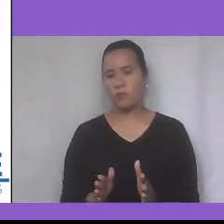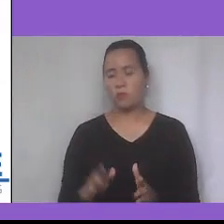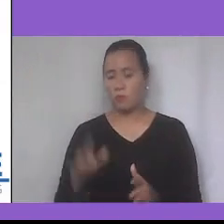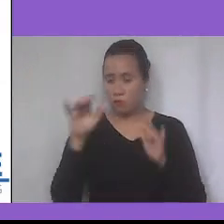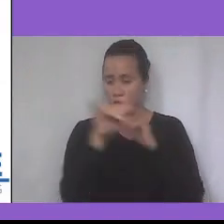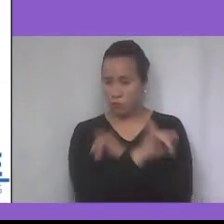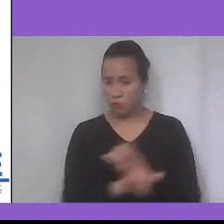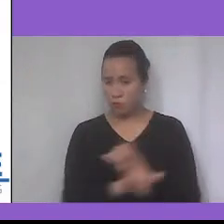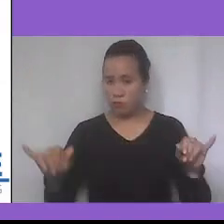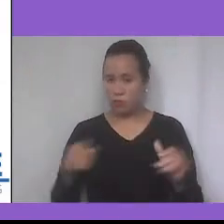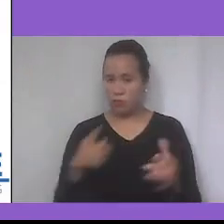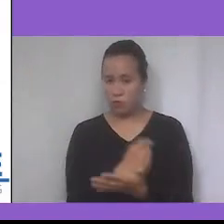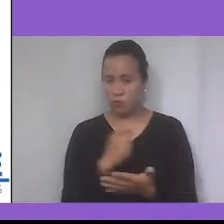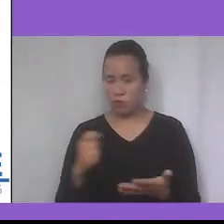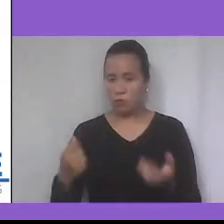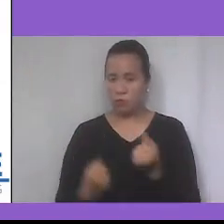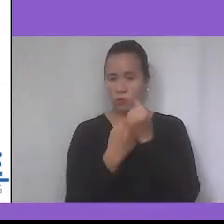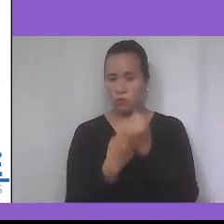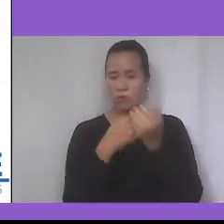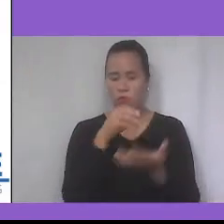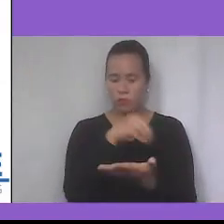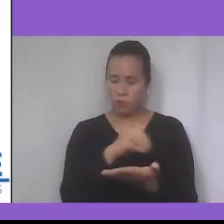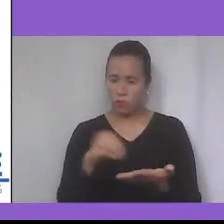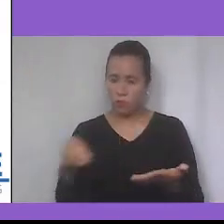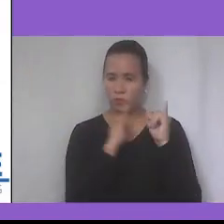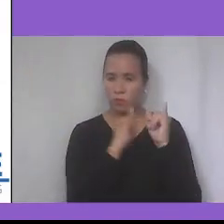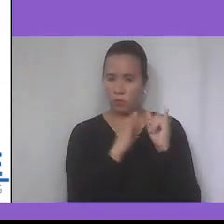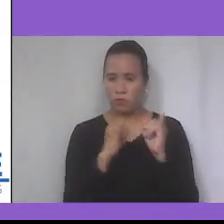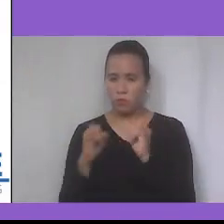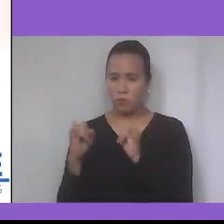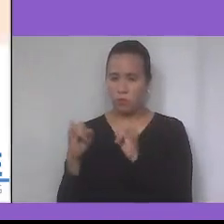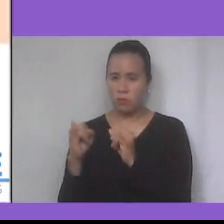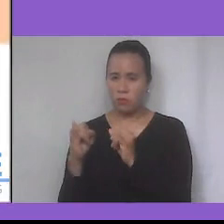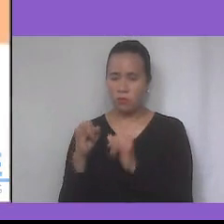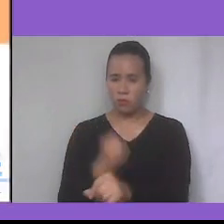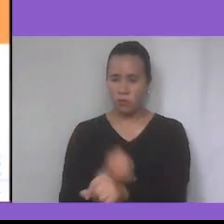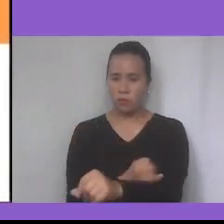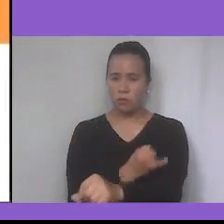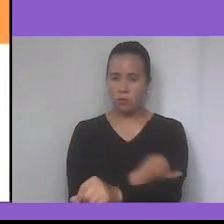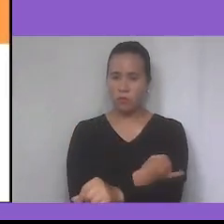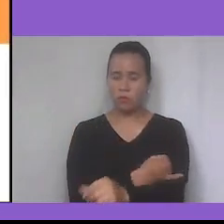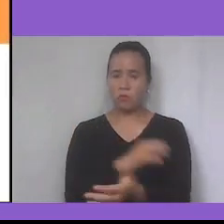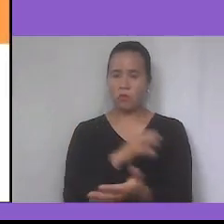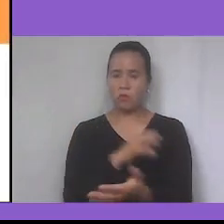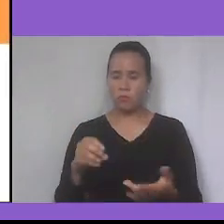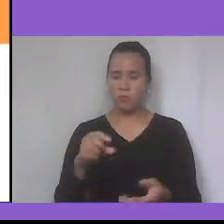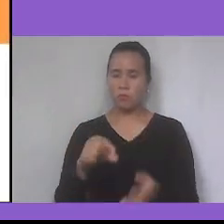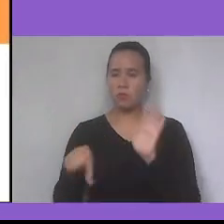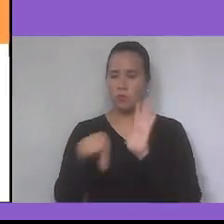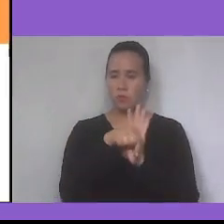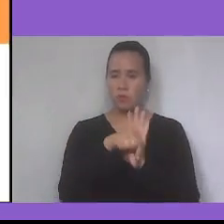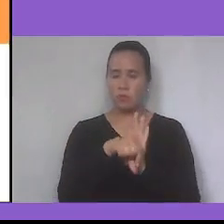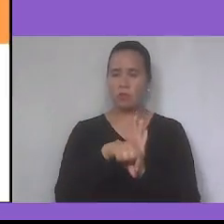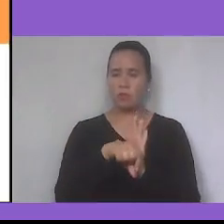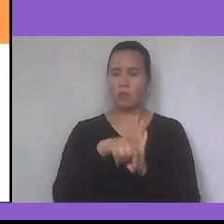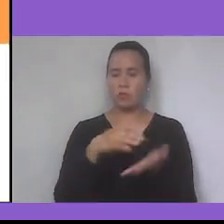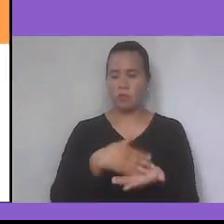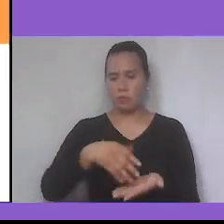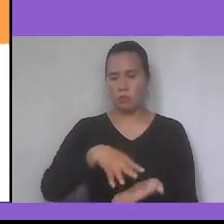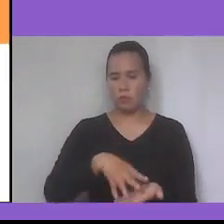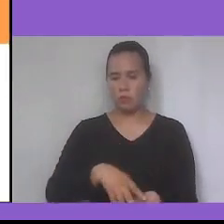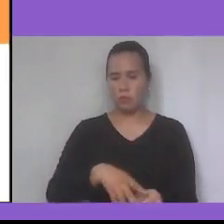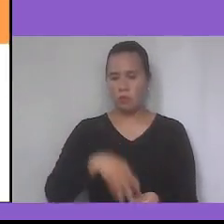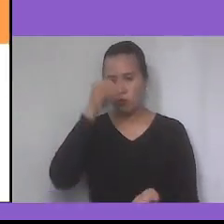in person or in hybrid. Both of these tools support writing instruction, thus improves